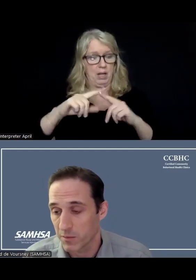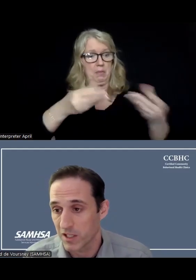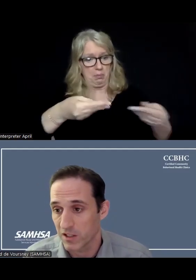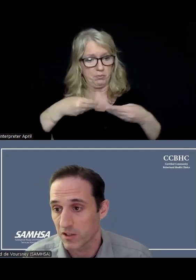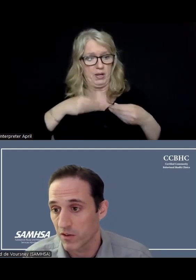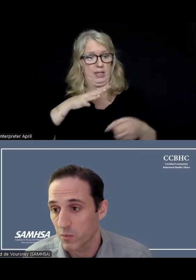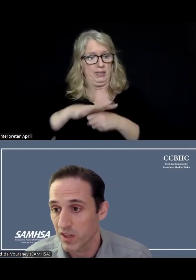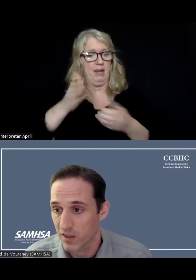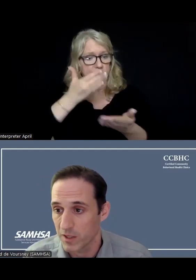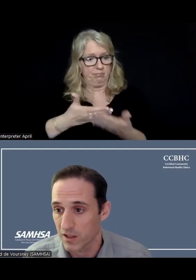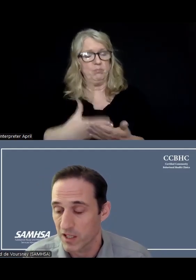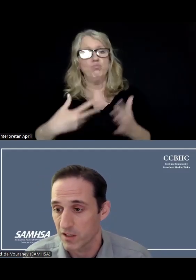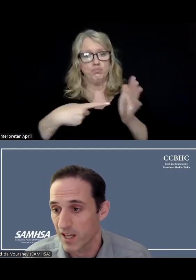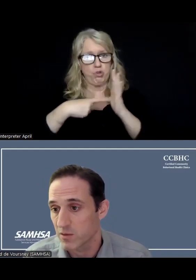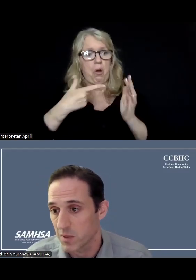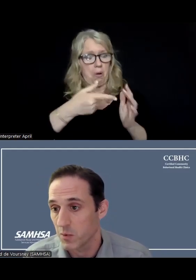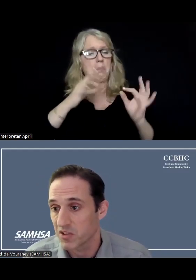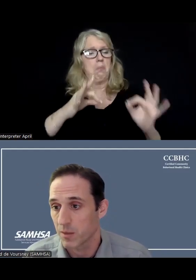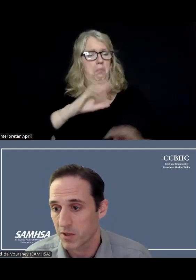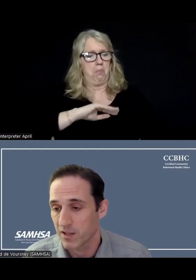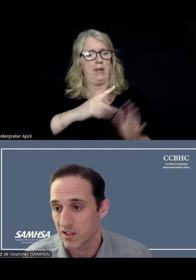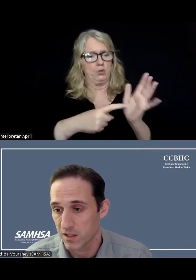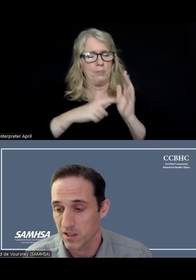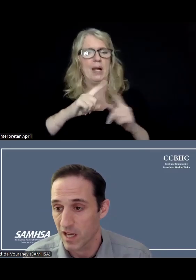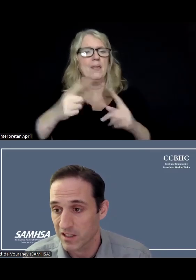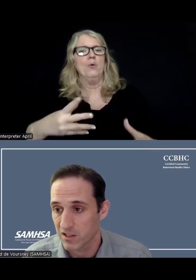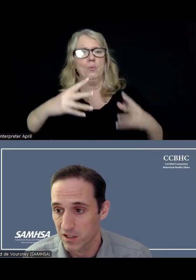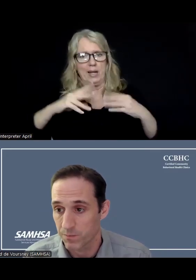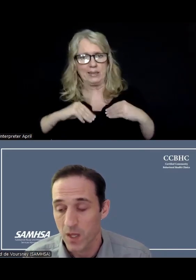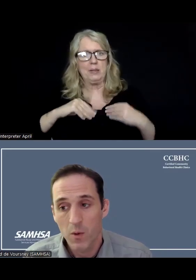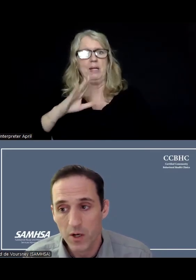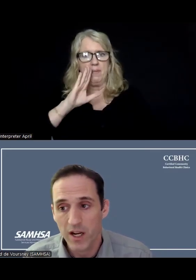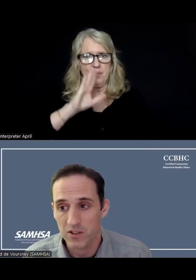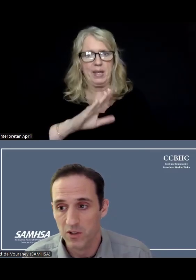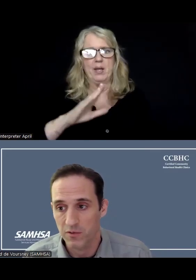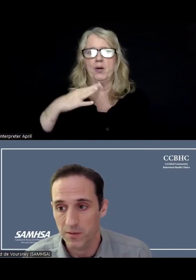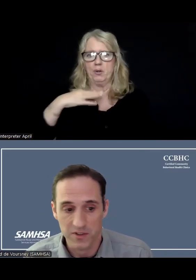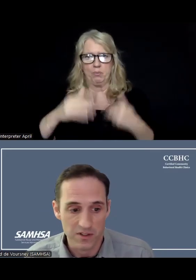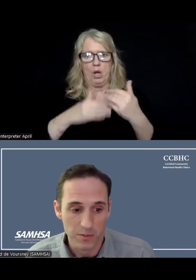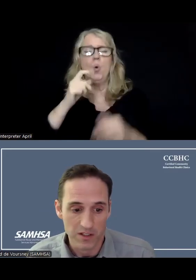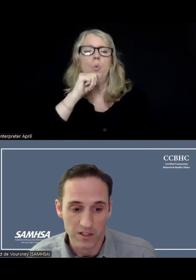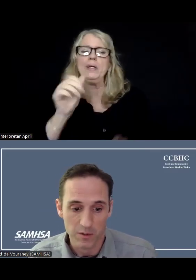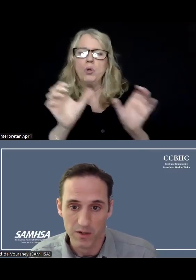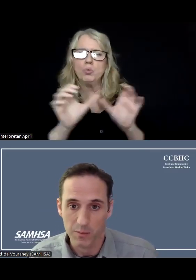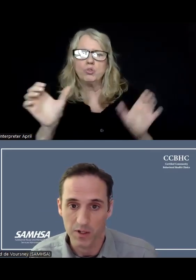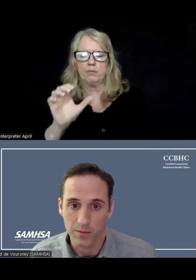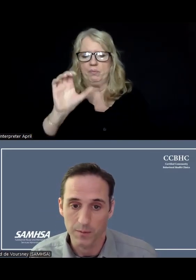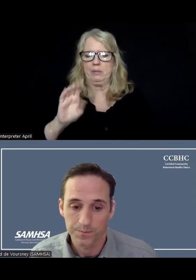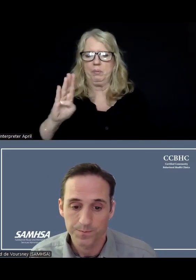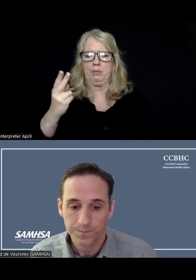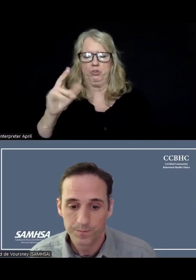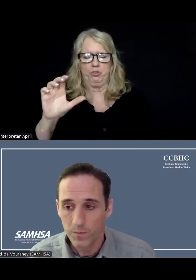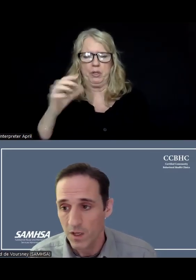enough documentation to show that we think they're meeting the criteria, that's when we will accept their attestation. We don't actually certify them as CCBHCs through our grant